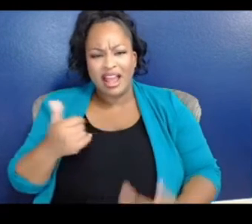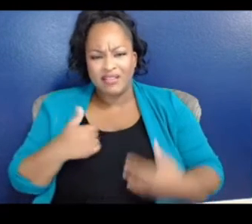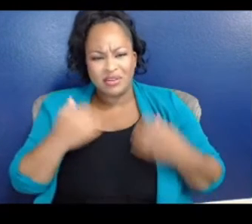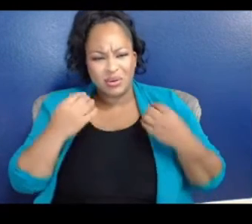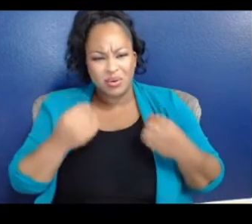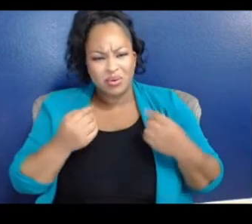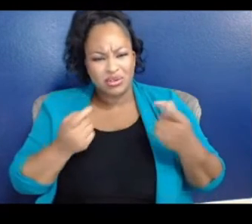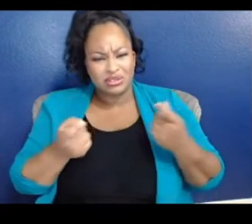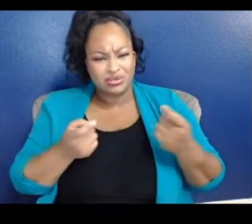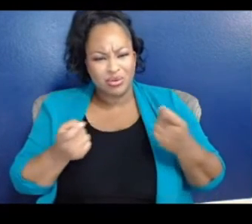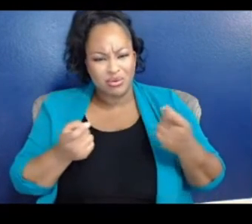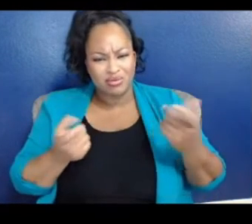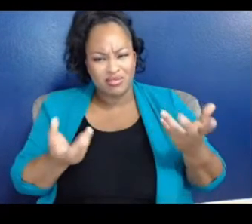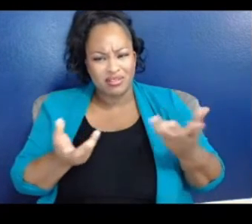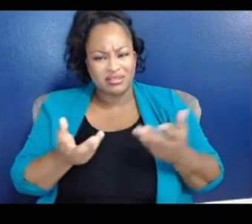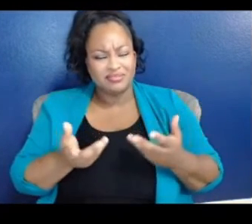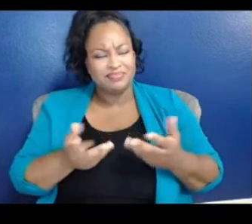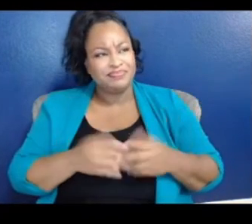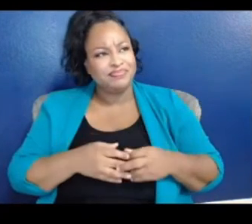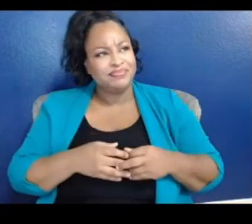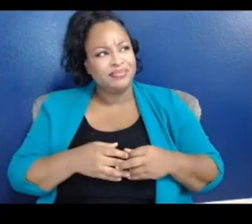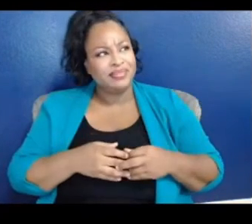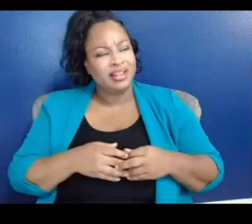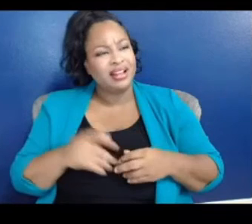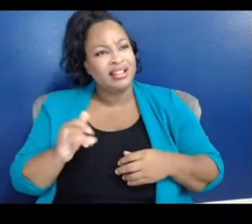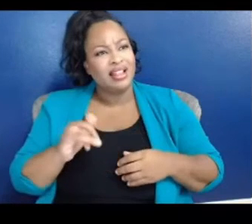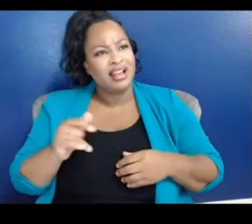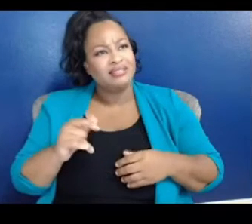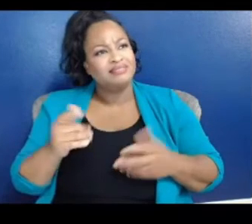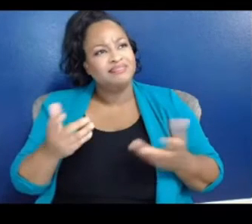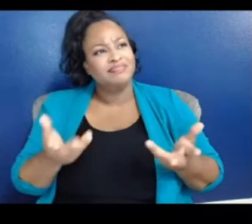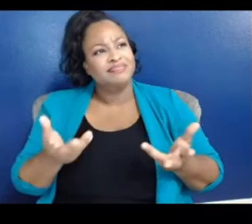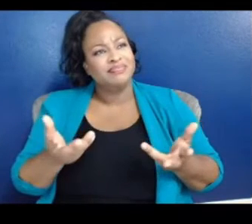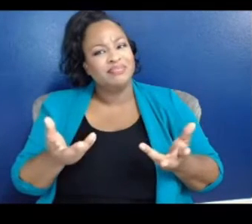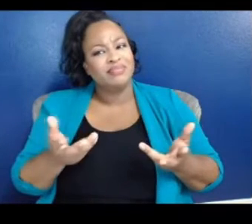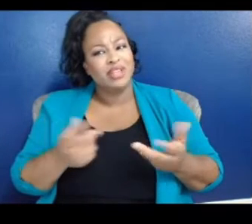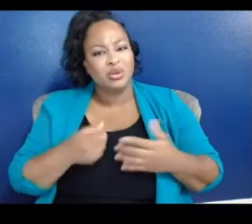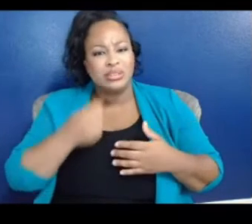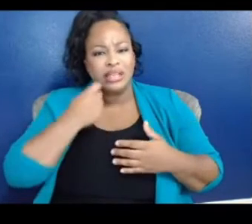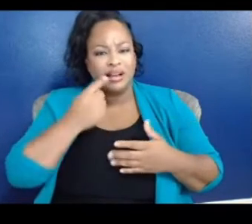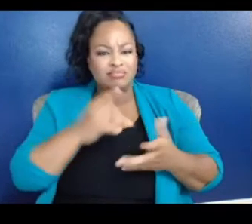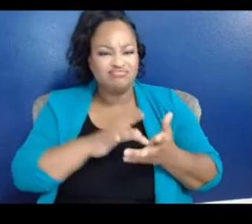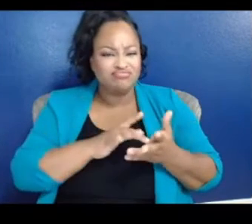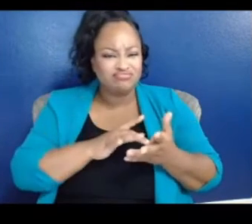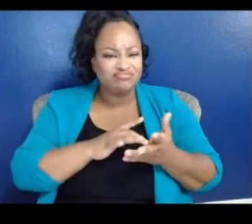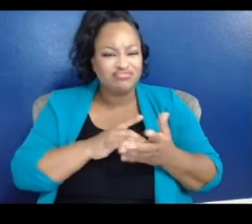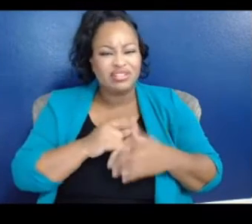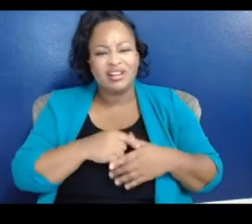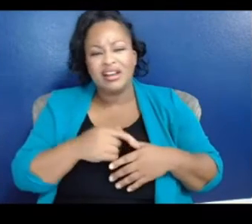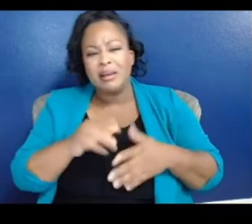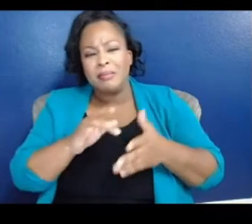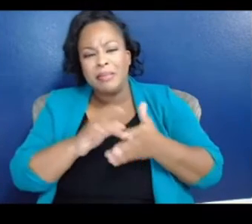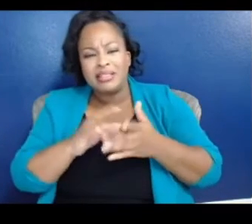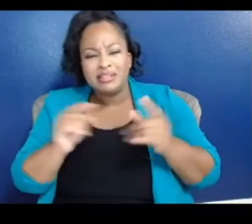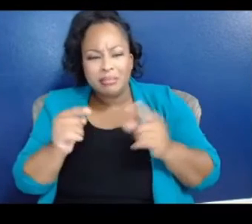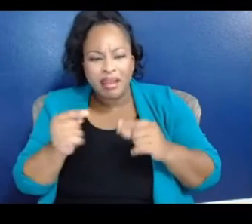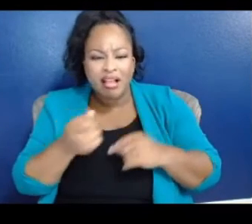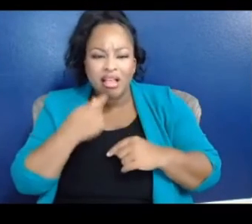It's like, you're taking naproxen and you're taking, these pain medications. You're,